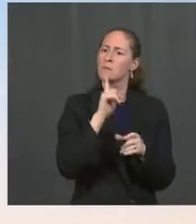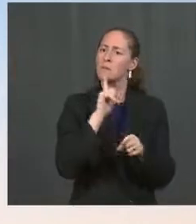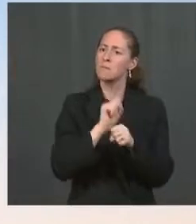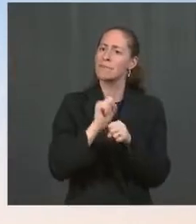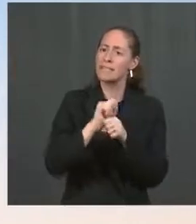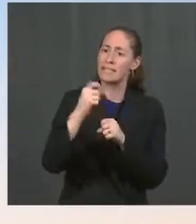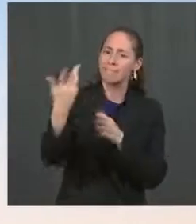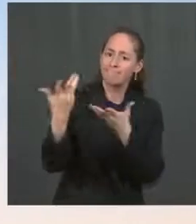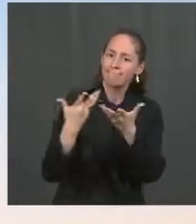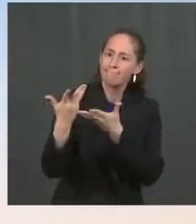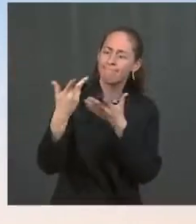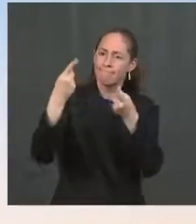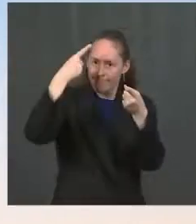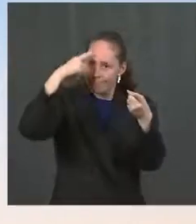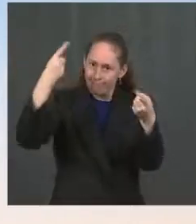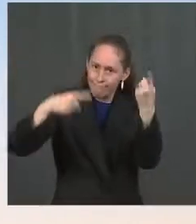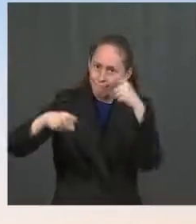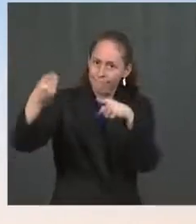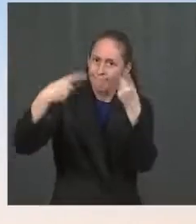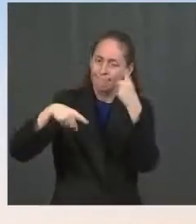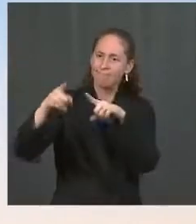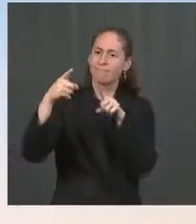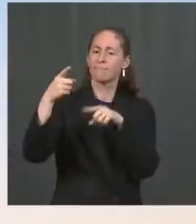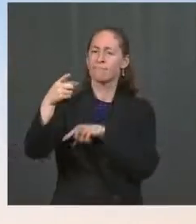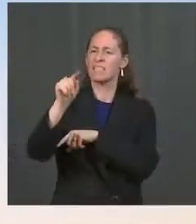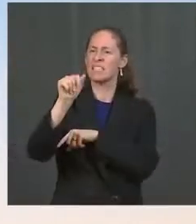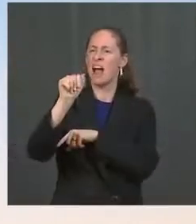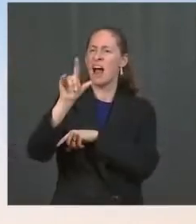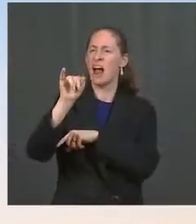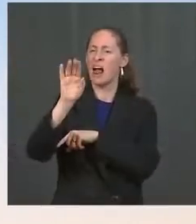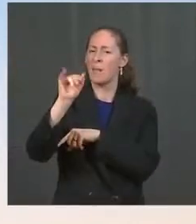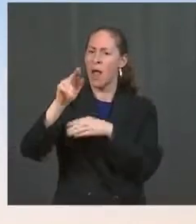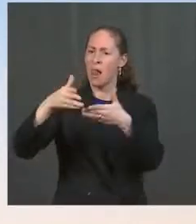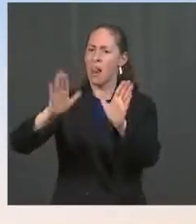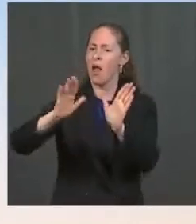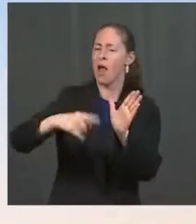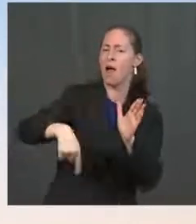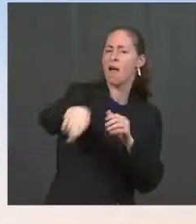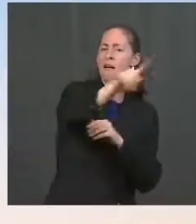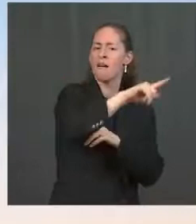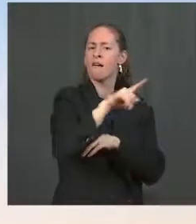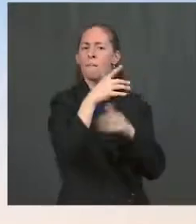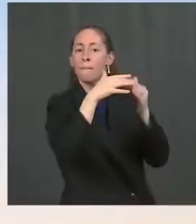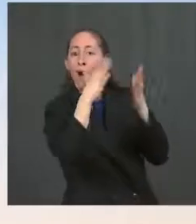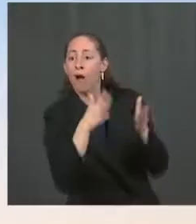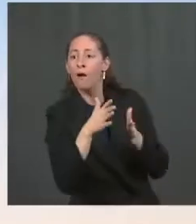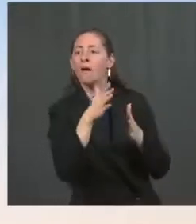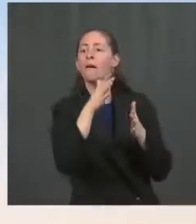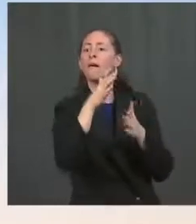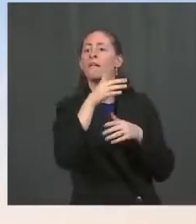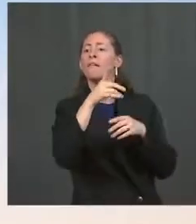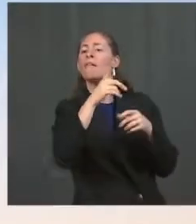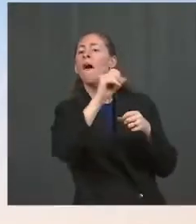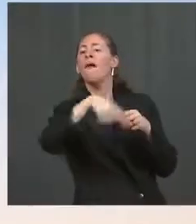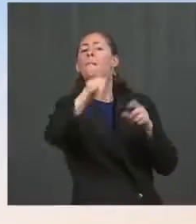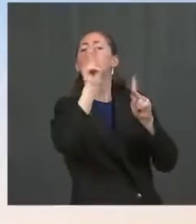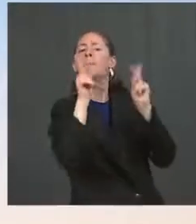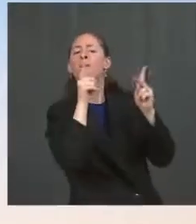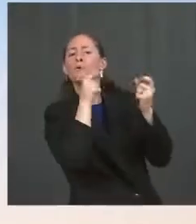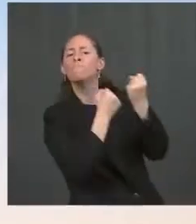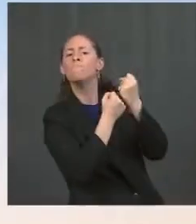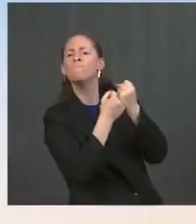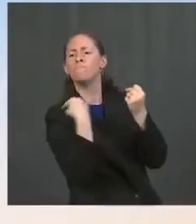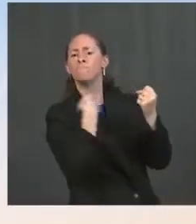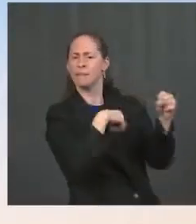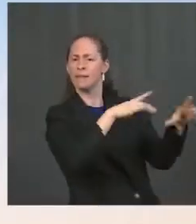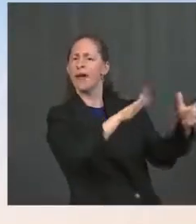coordinate to get American citizens, to get Afghan partners, and to get legal permanent residents out. And we're hopeful and working